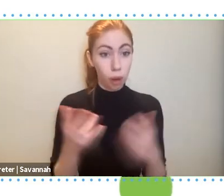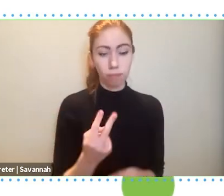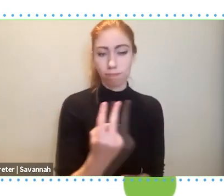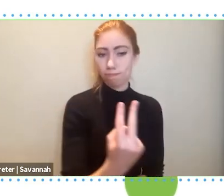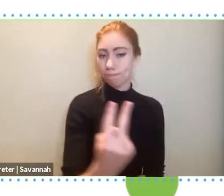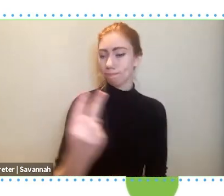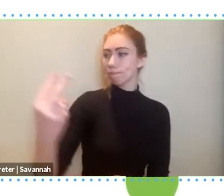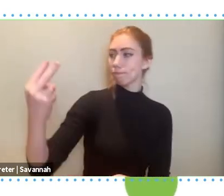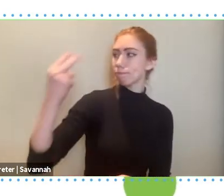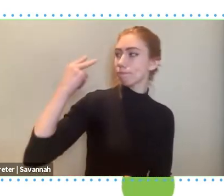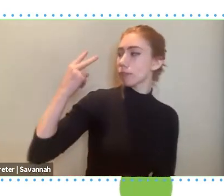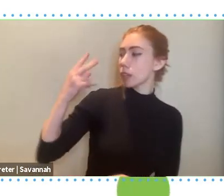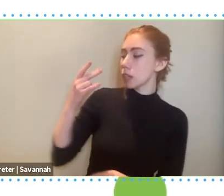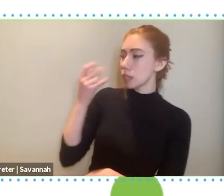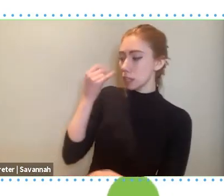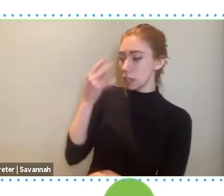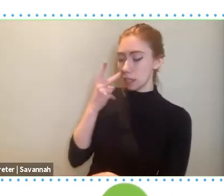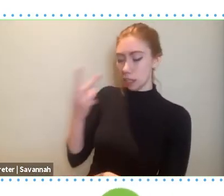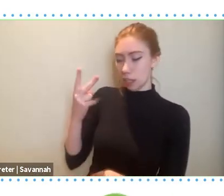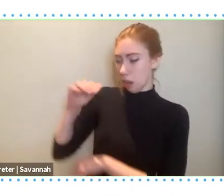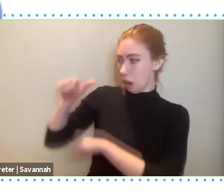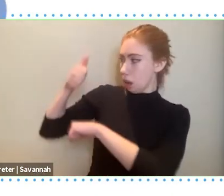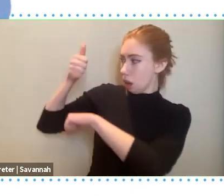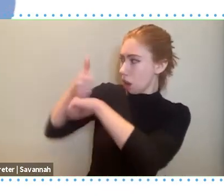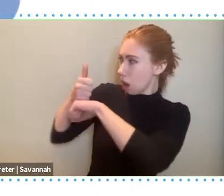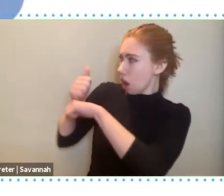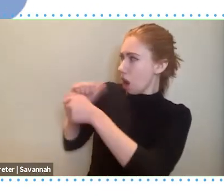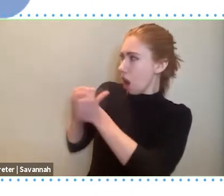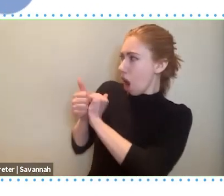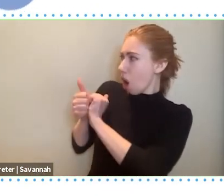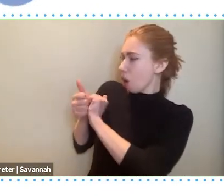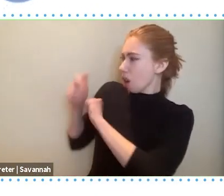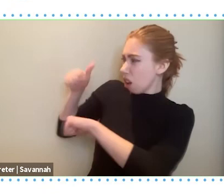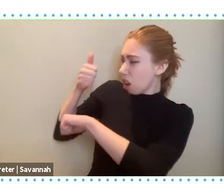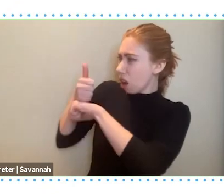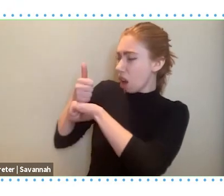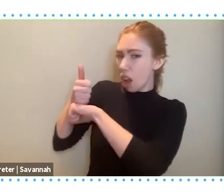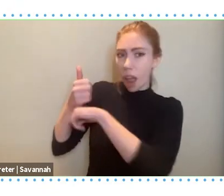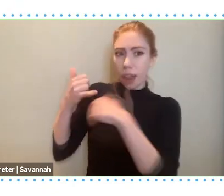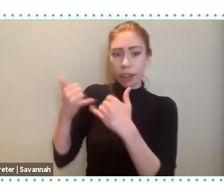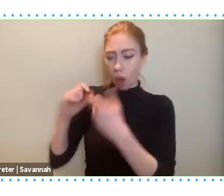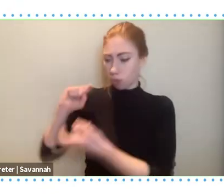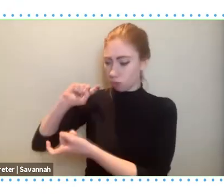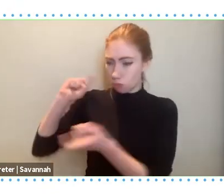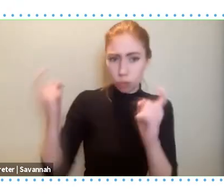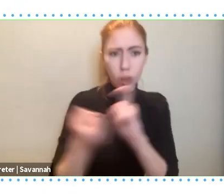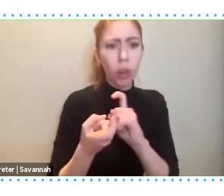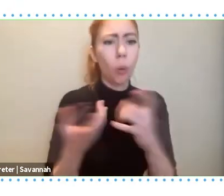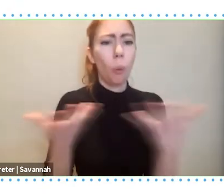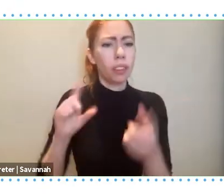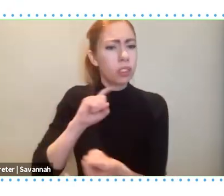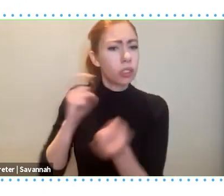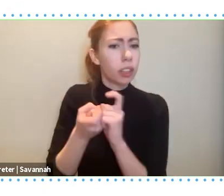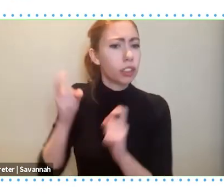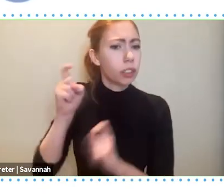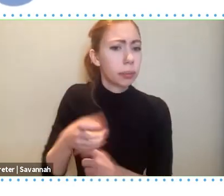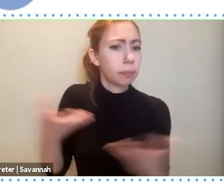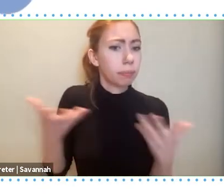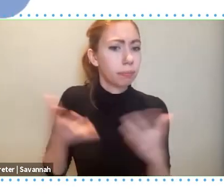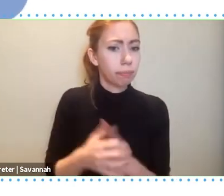Rant done. Thank you. I love the ranting because I feel like we're getting to something that is a bit more